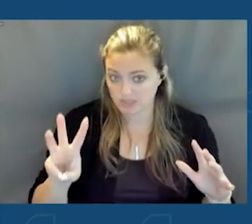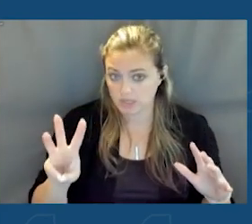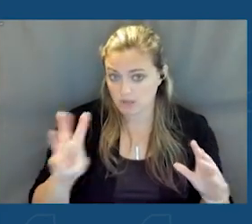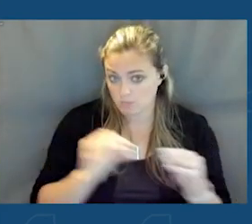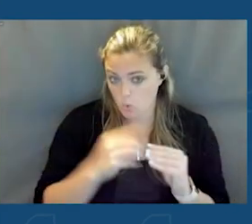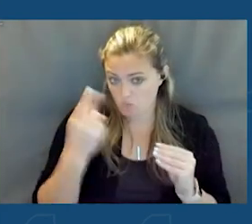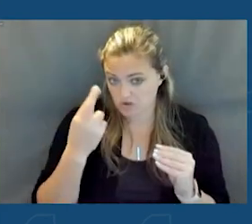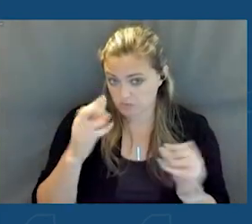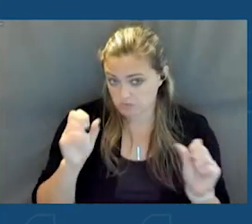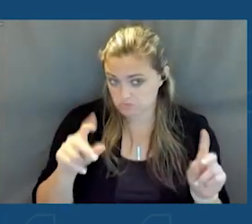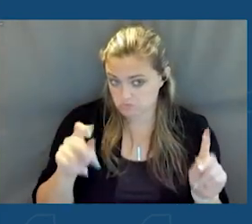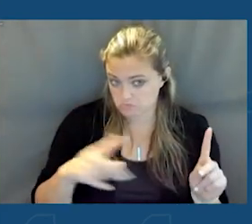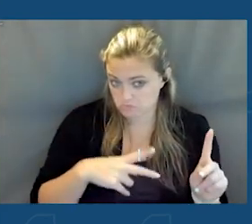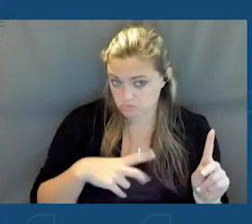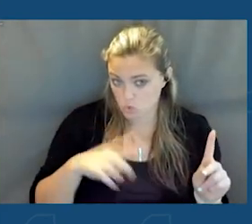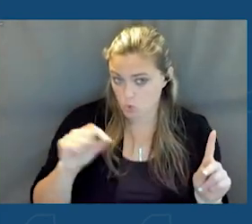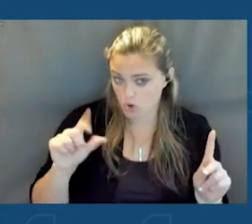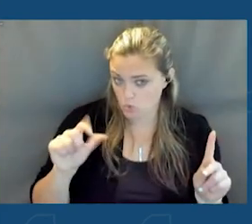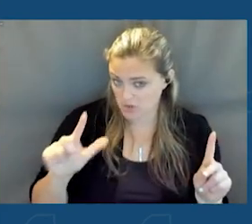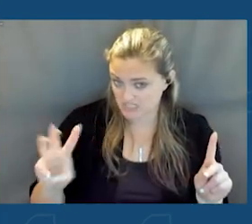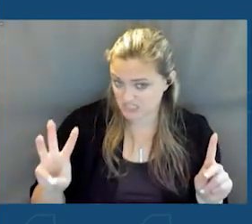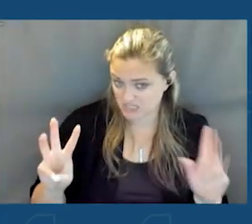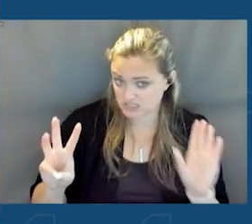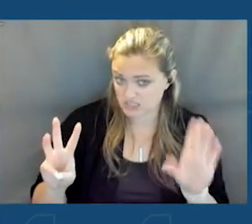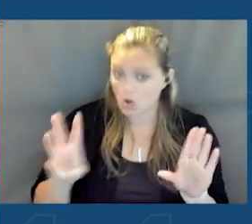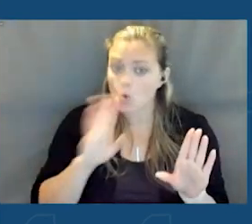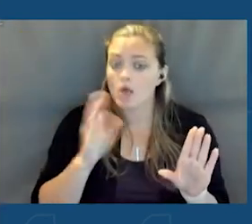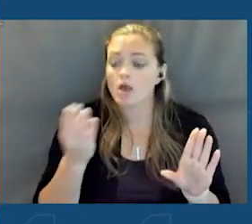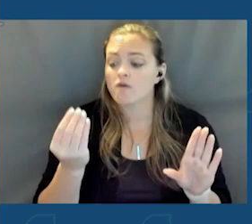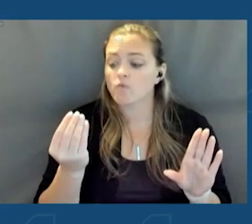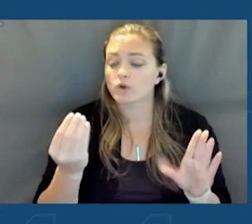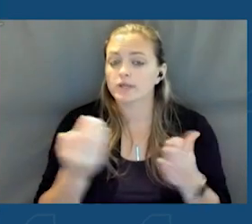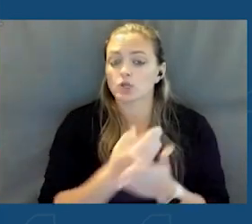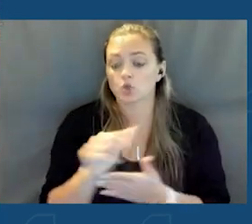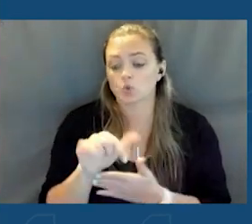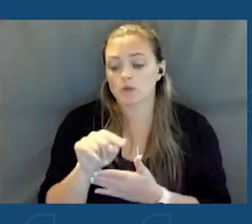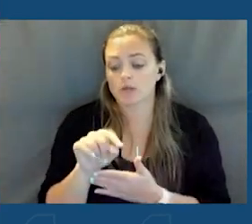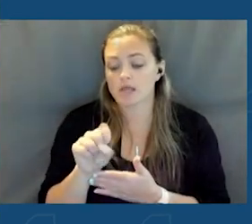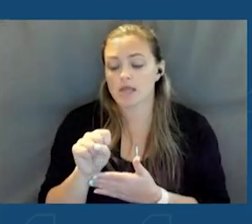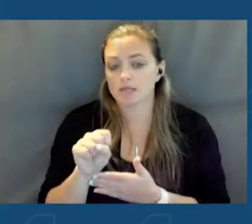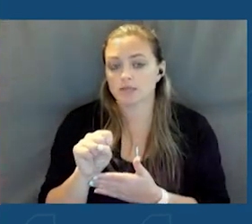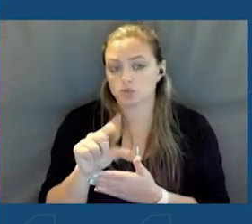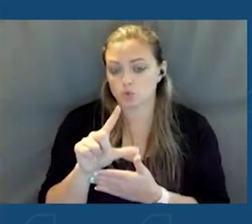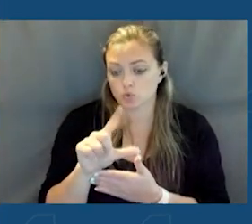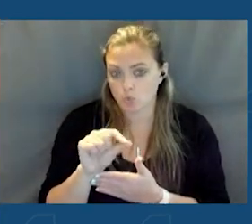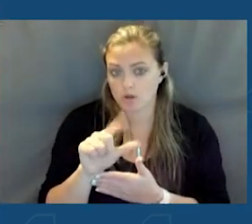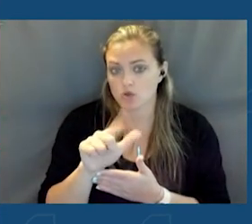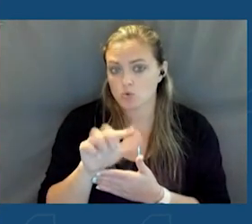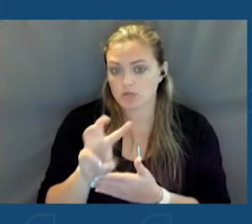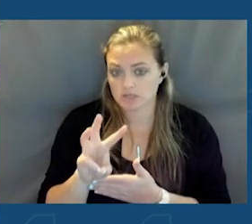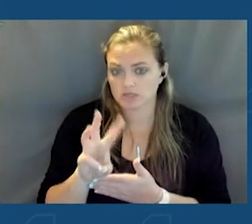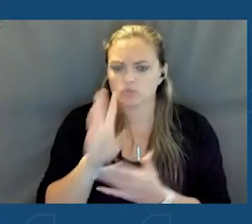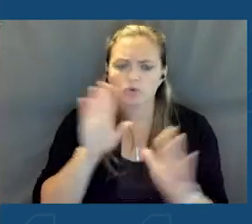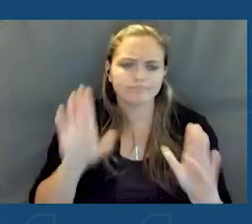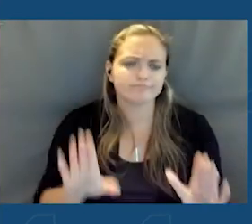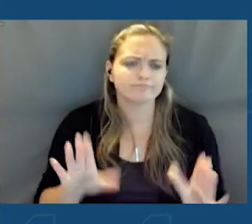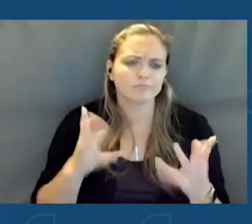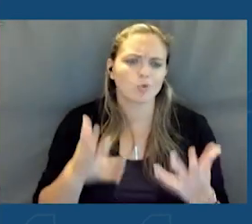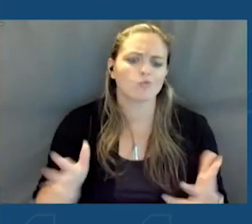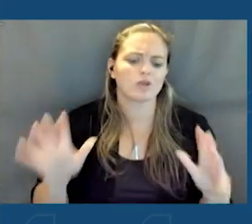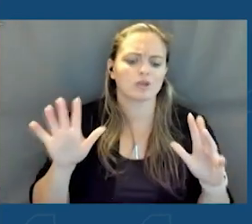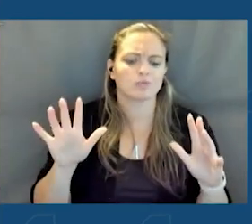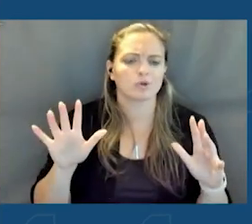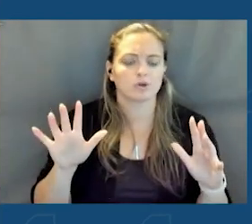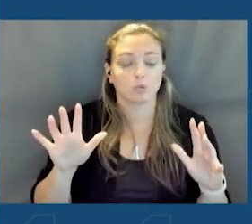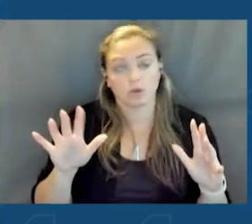can see 2026 down the road. And we'll have 14 new gates. So in 2026, it'll be spectacular. We'll all be done by 2020. I hope we're not all